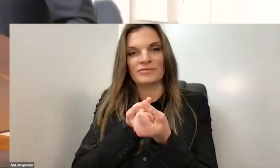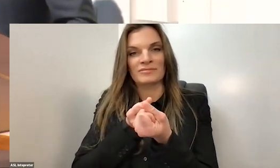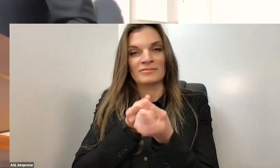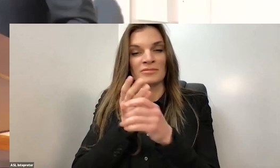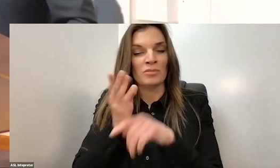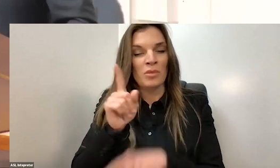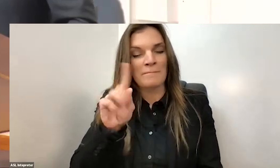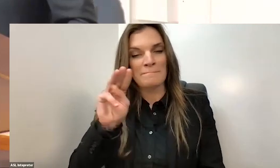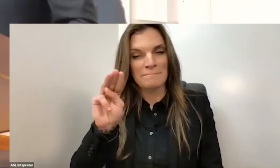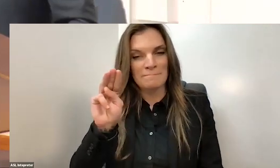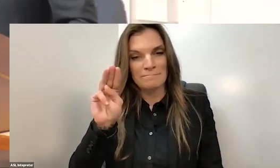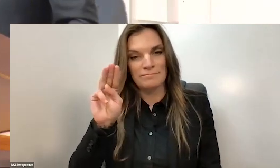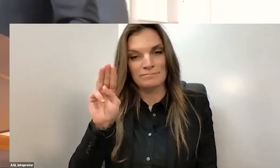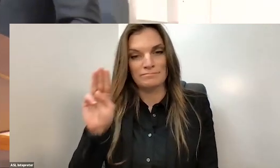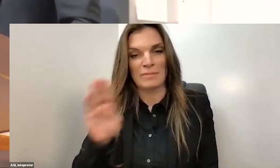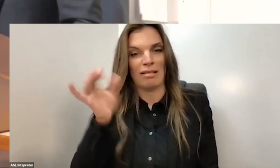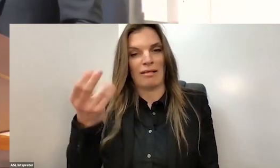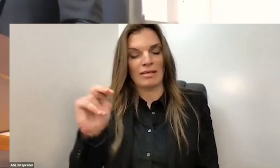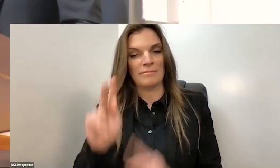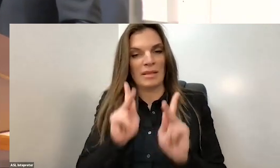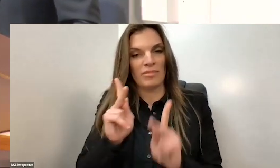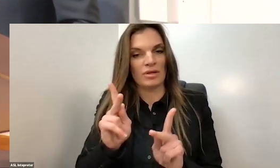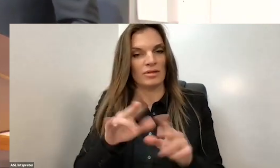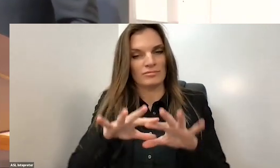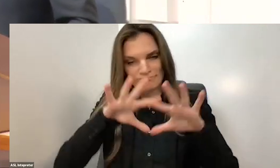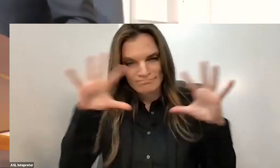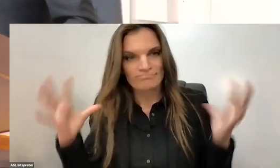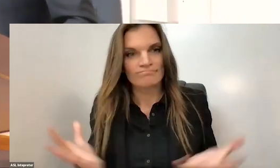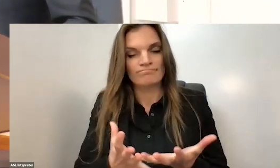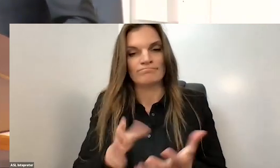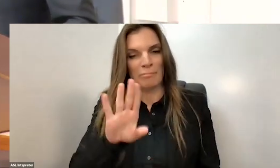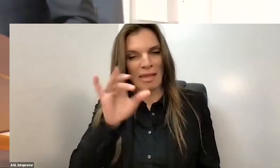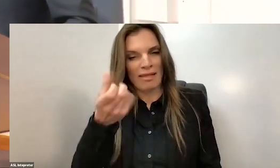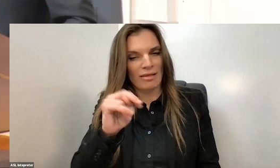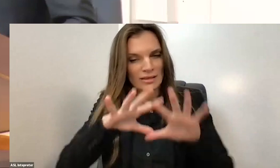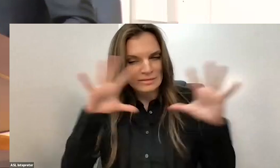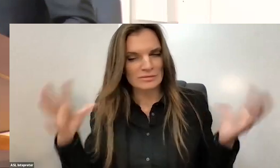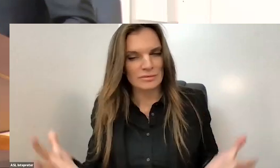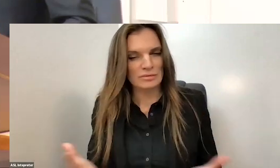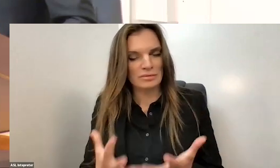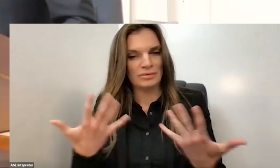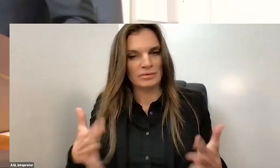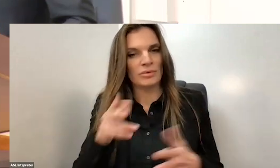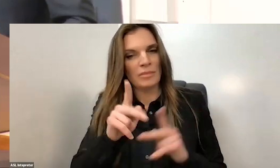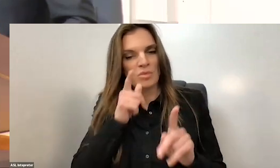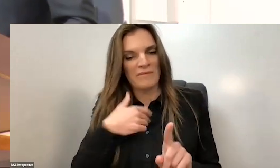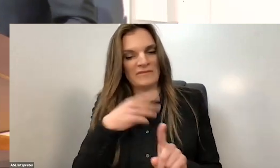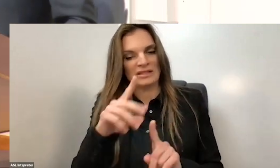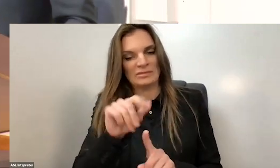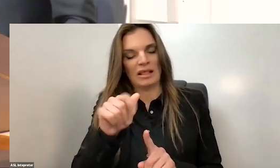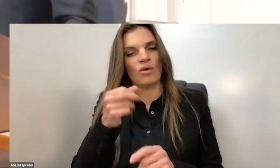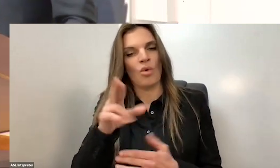people worldwide with disabilities or impairments. Think about that.